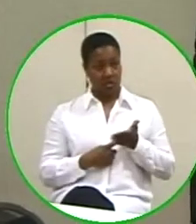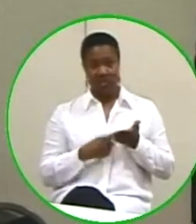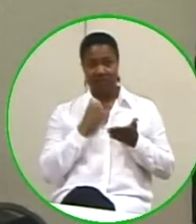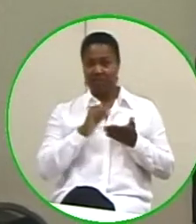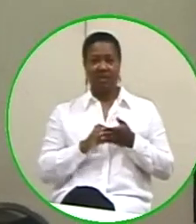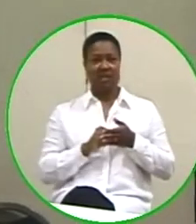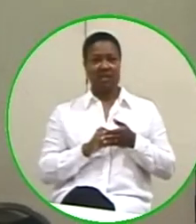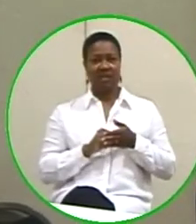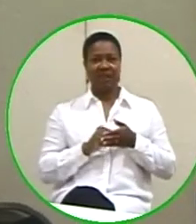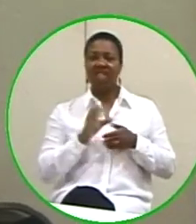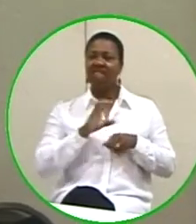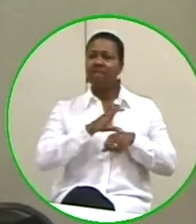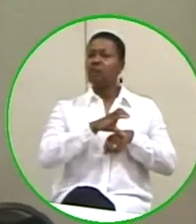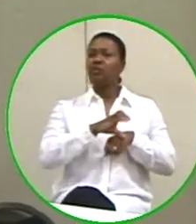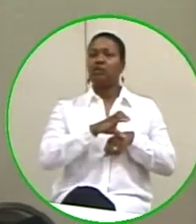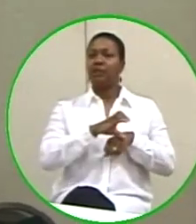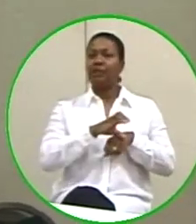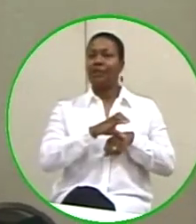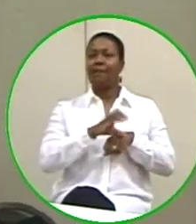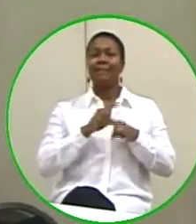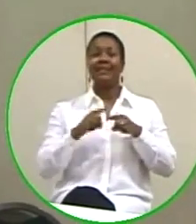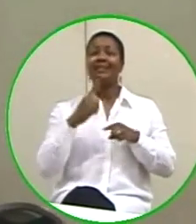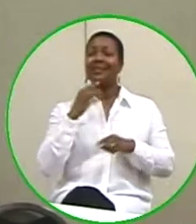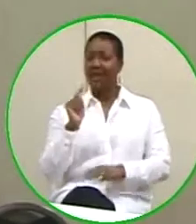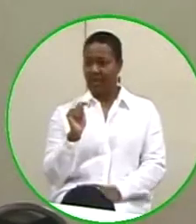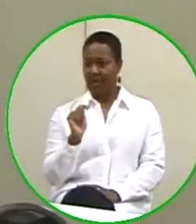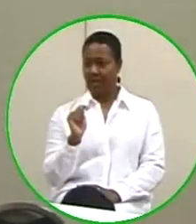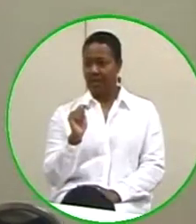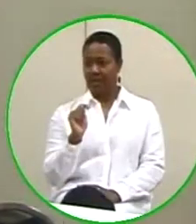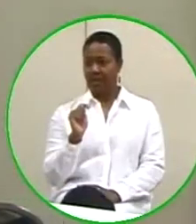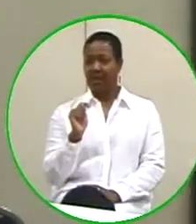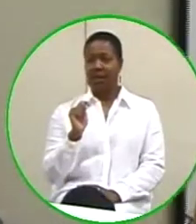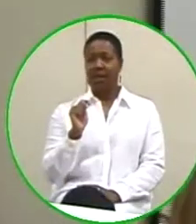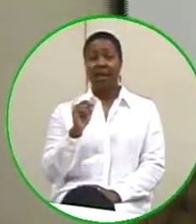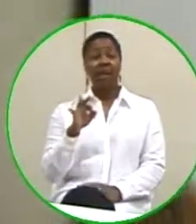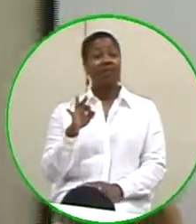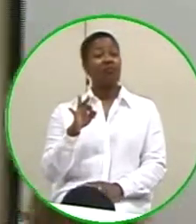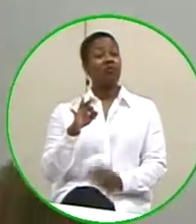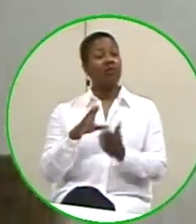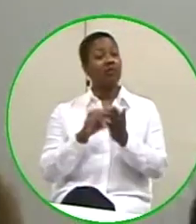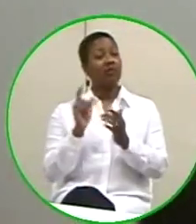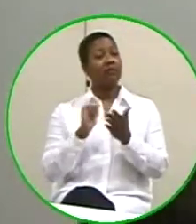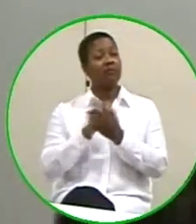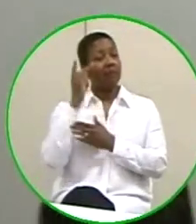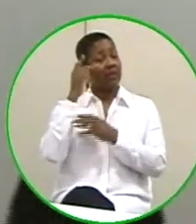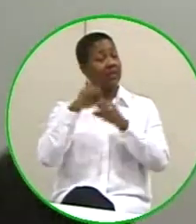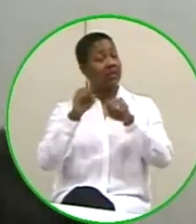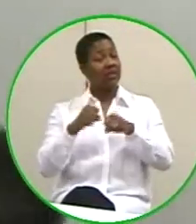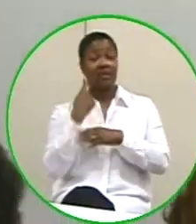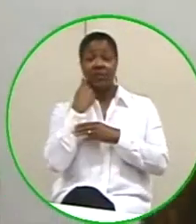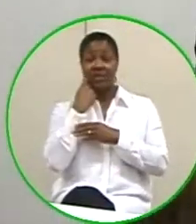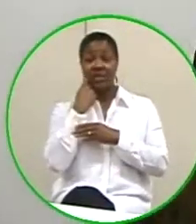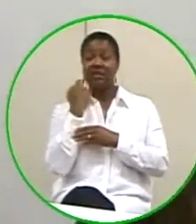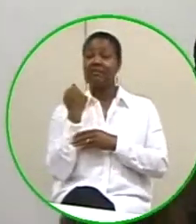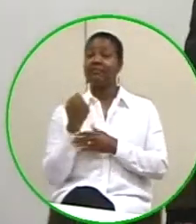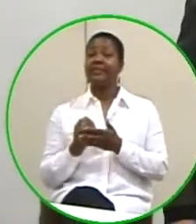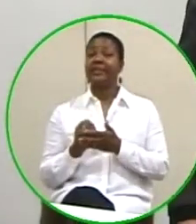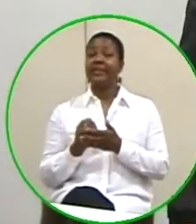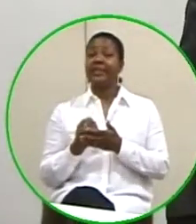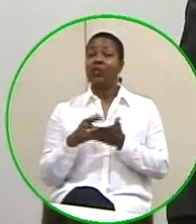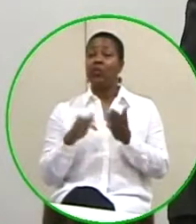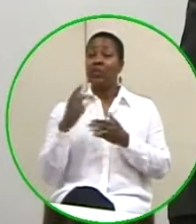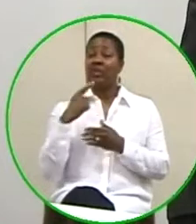pushy, but just saying it. If there's anything we've learned from the political system in the last 15 to 20 years, it's